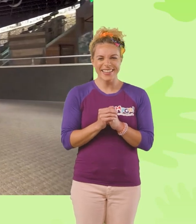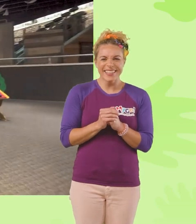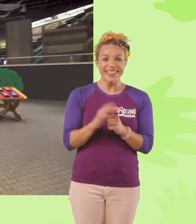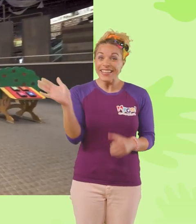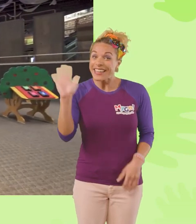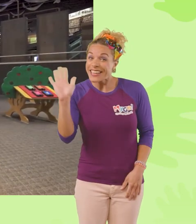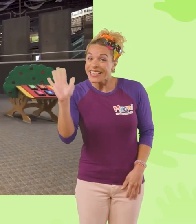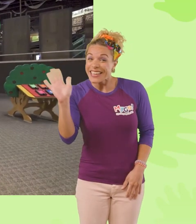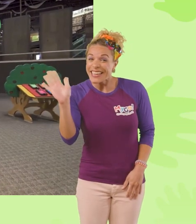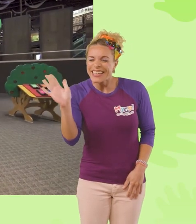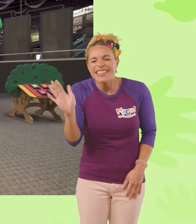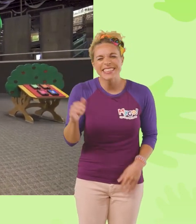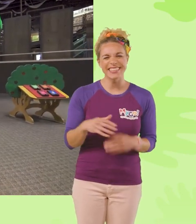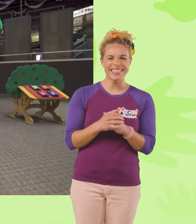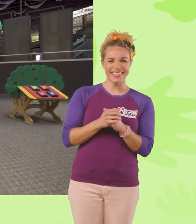Hello!